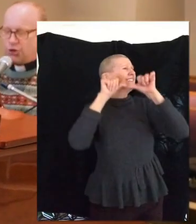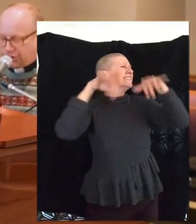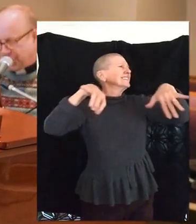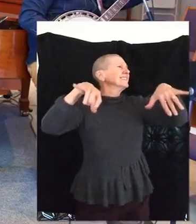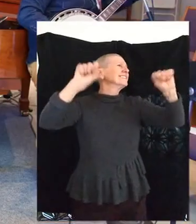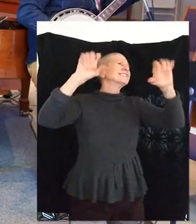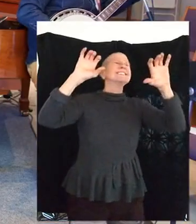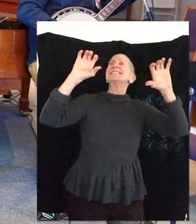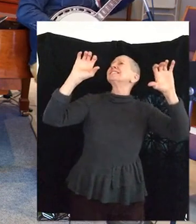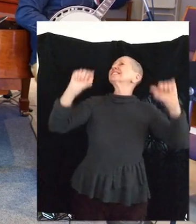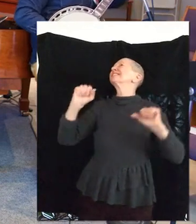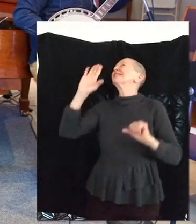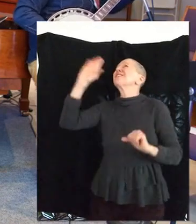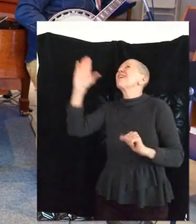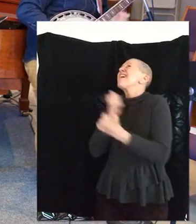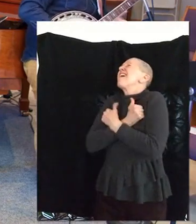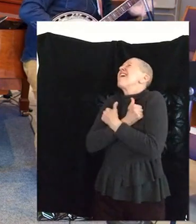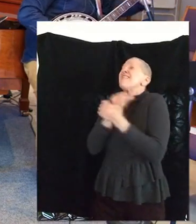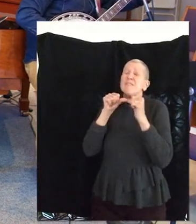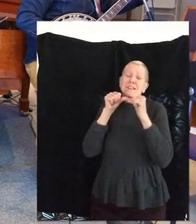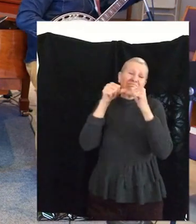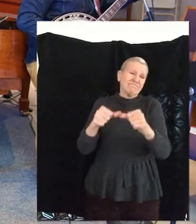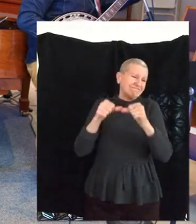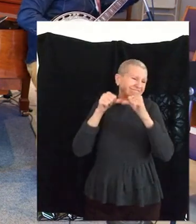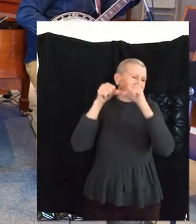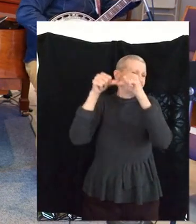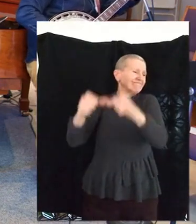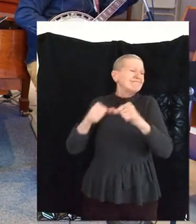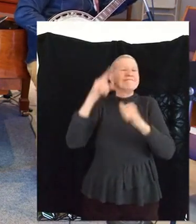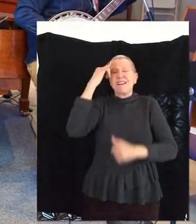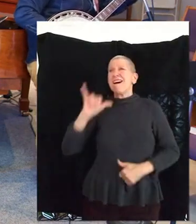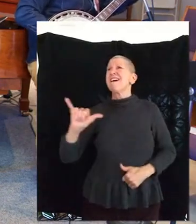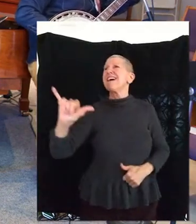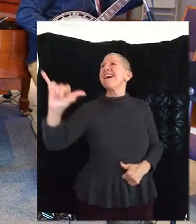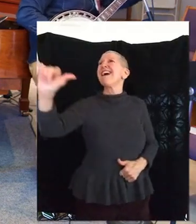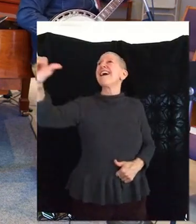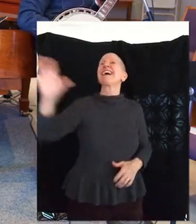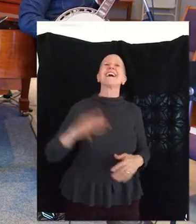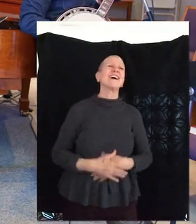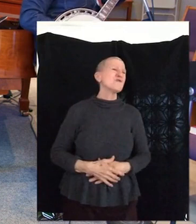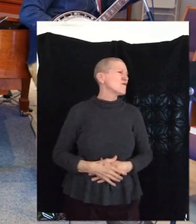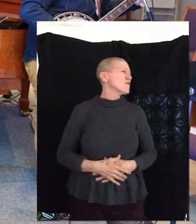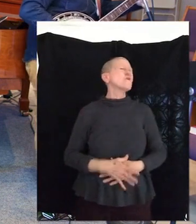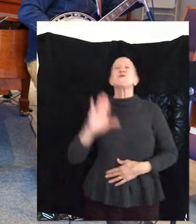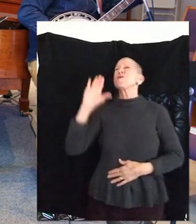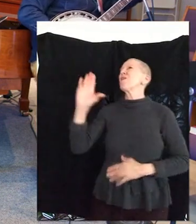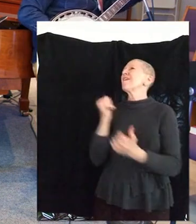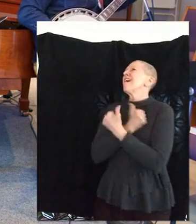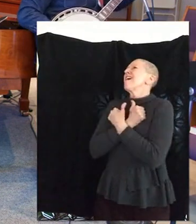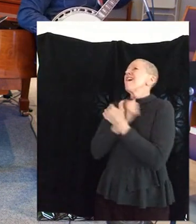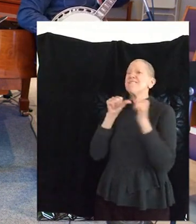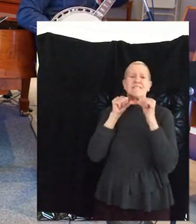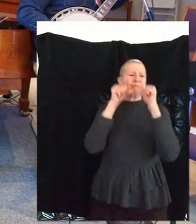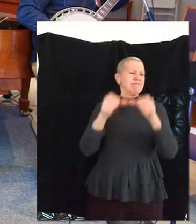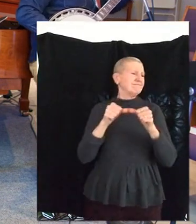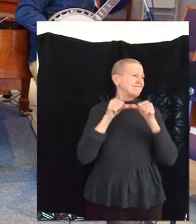lasting, your love is lasting. Your love is everlasting.